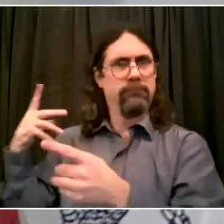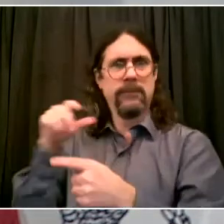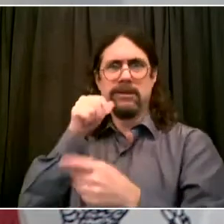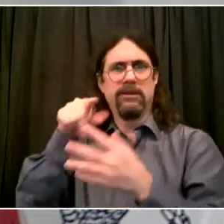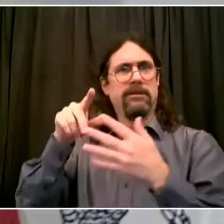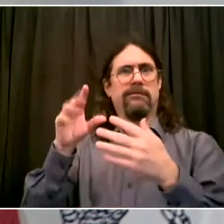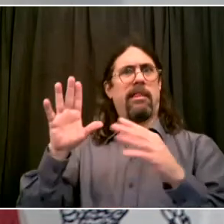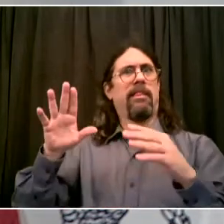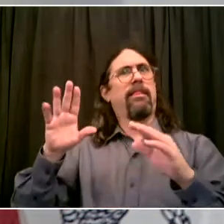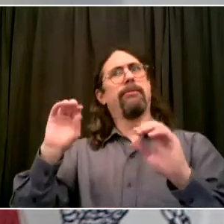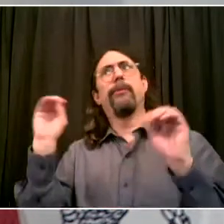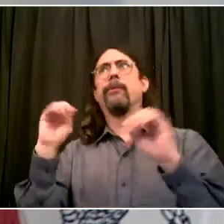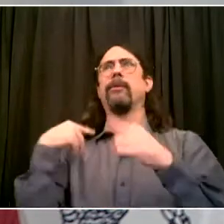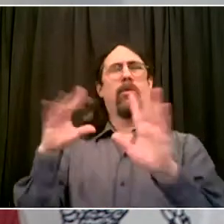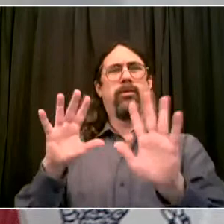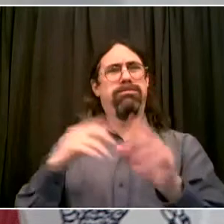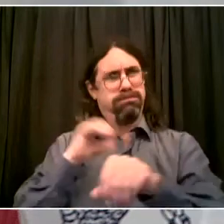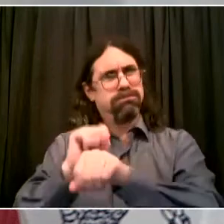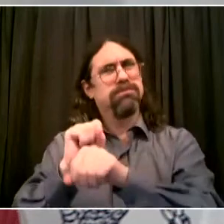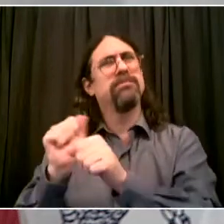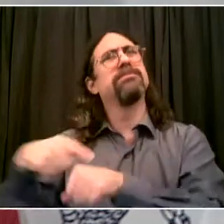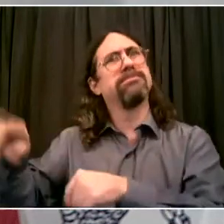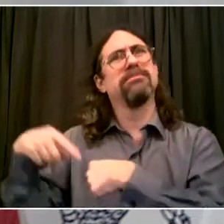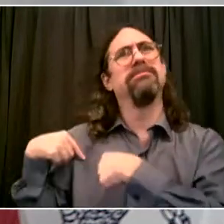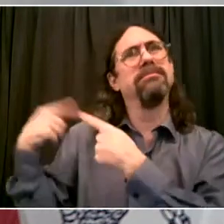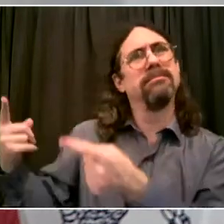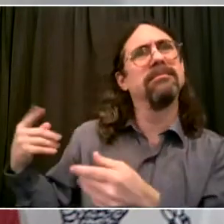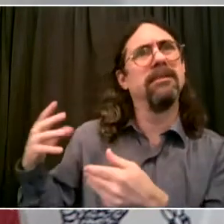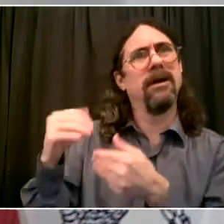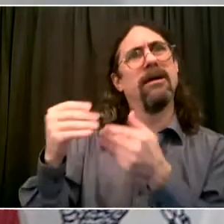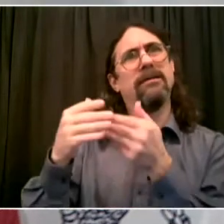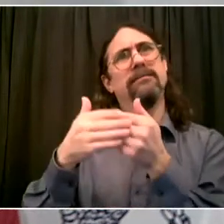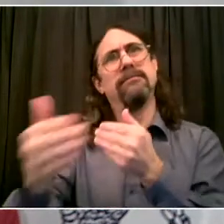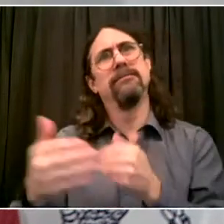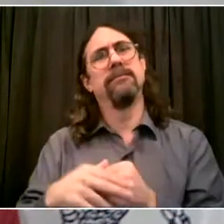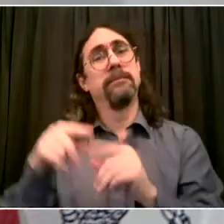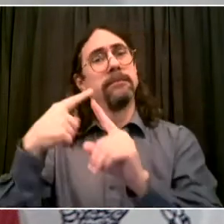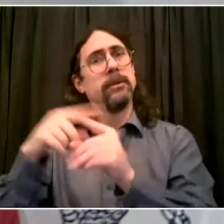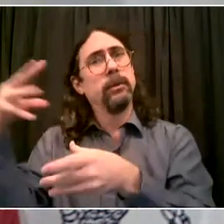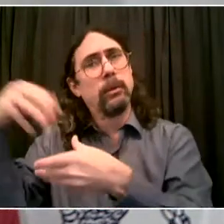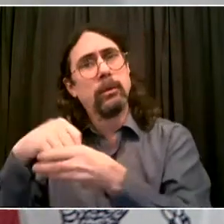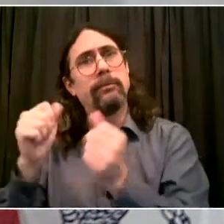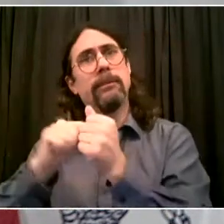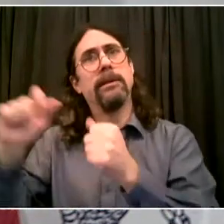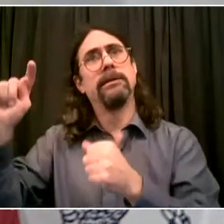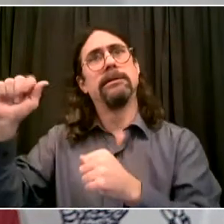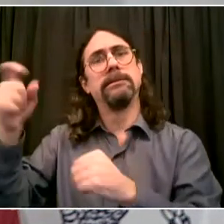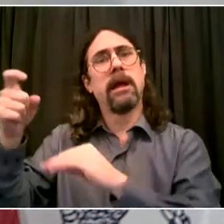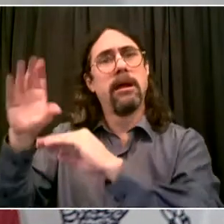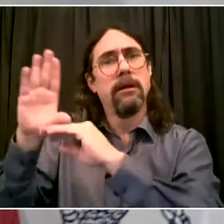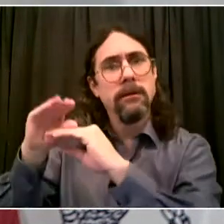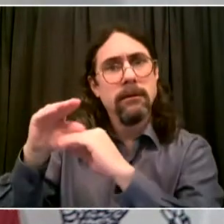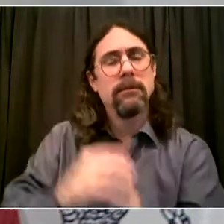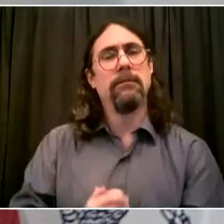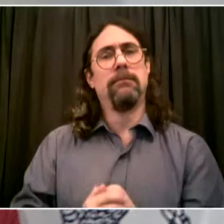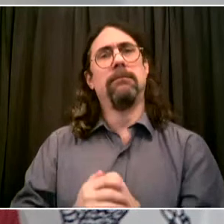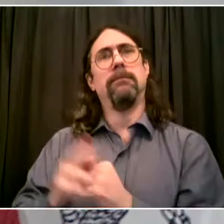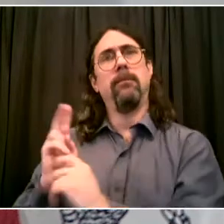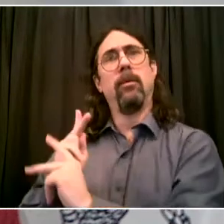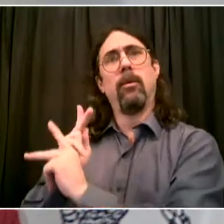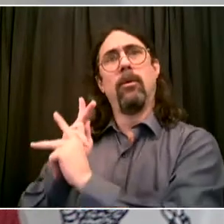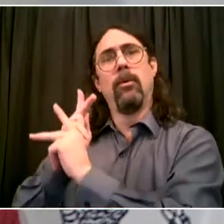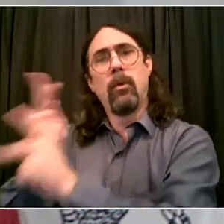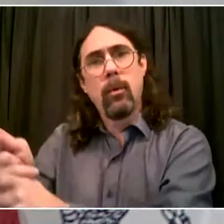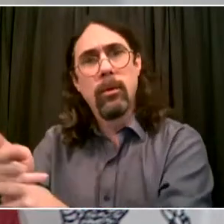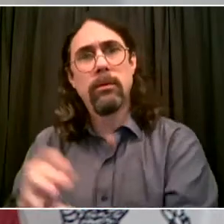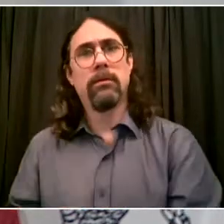and other direct support for small business, particularly if we can get the kind of stimulus we're hoping for. So we're definitely going to make